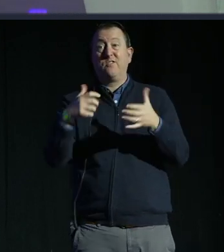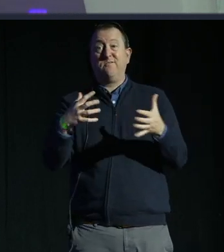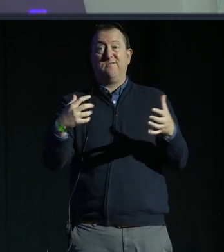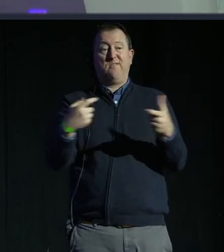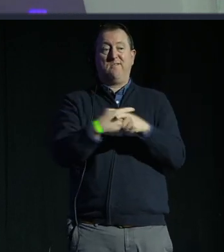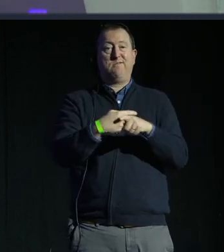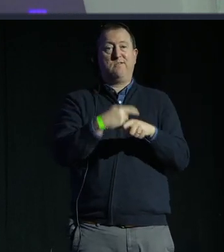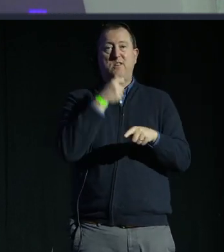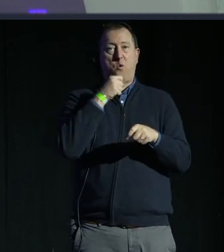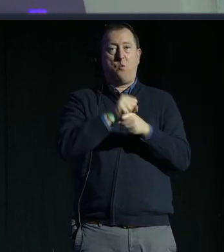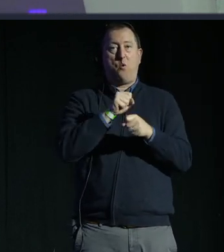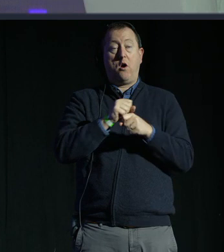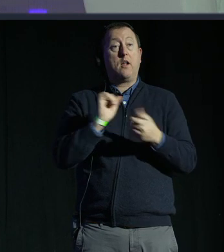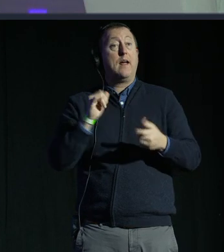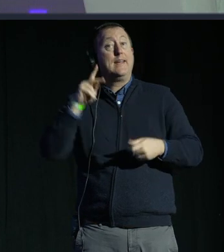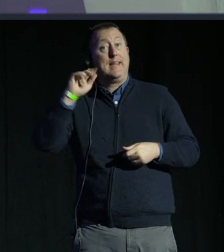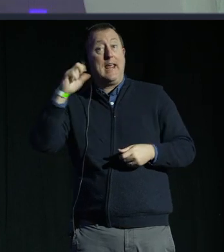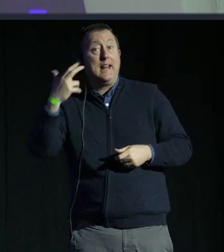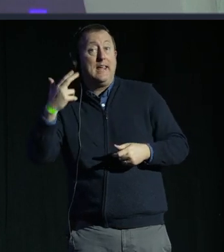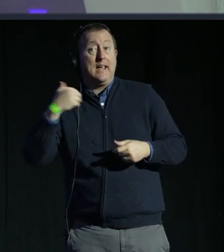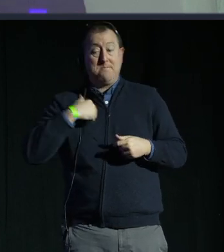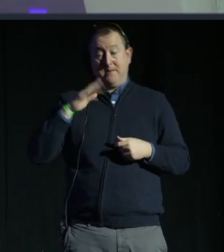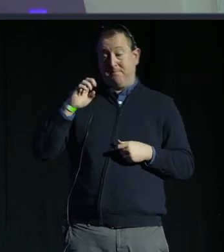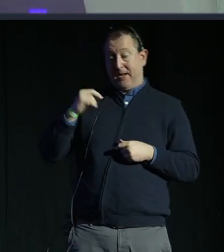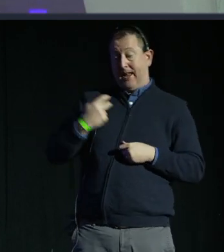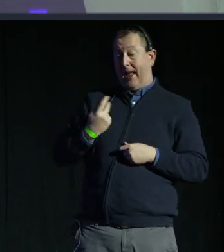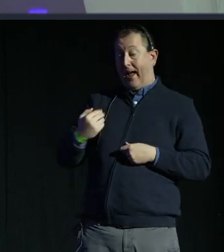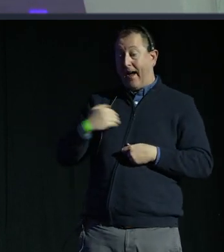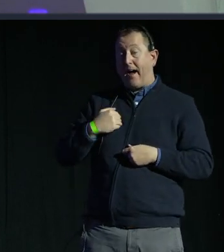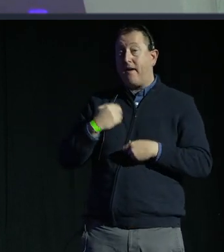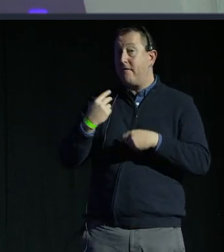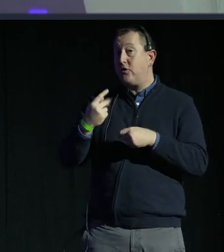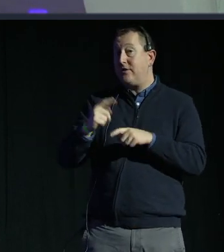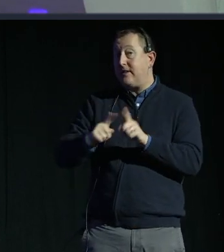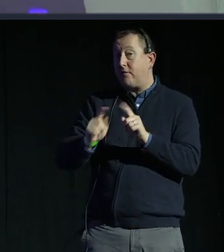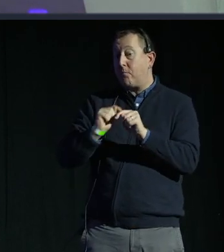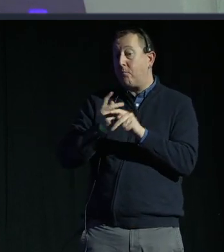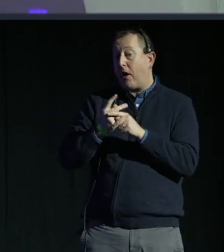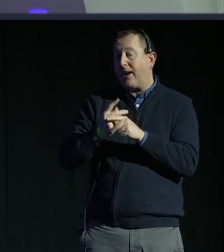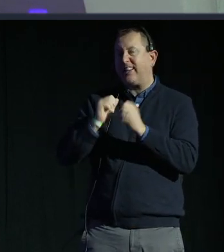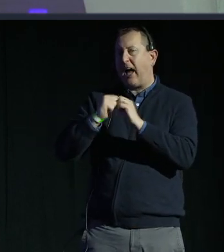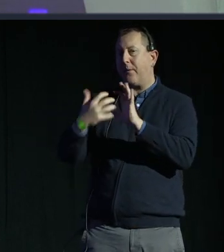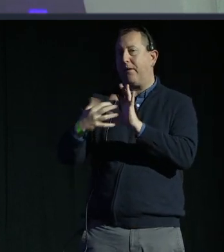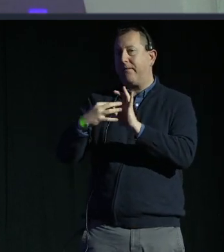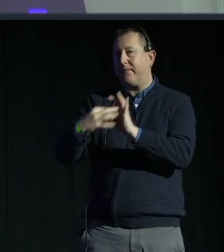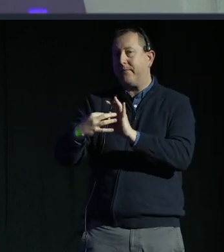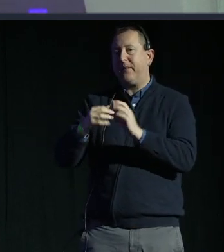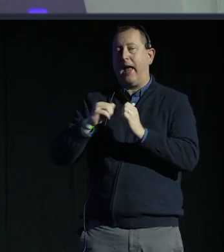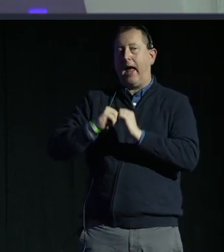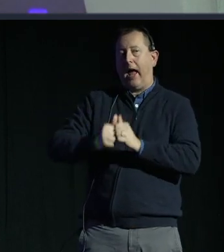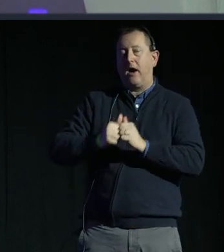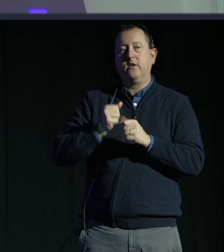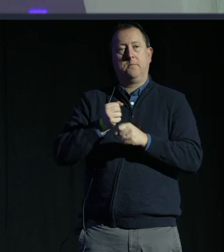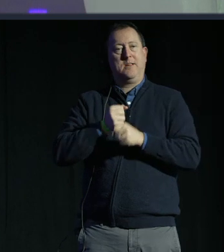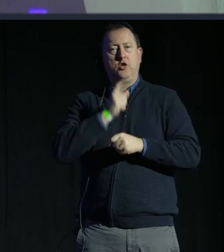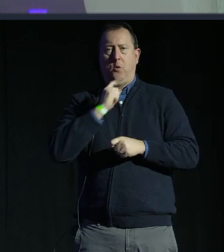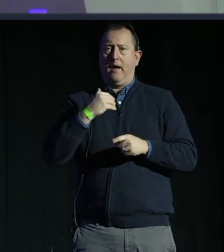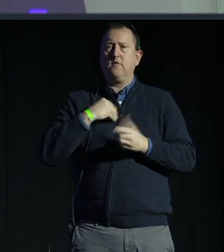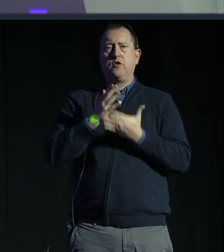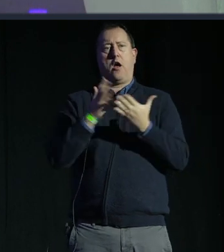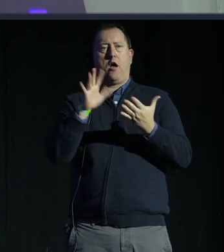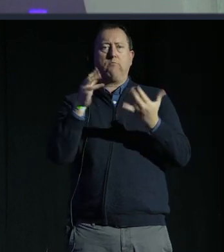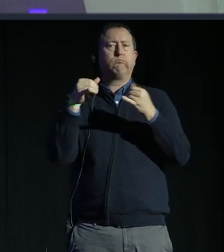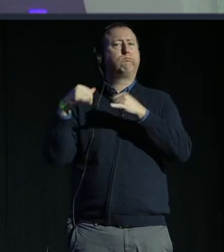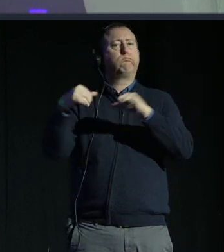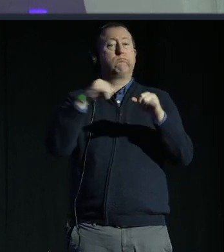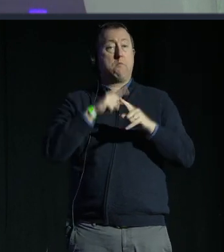has a data product and I have a data product, I might need to be able to join them. How are you gonna solve for that? How are you gonna help make sure that you have some amount of consistency when